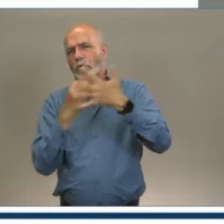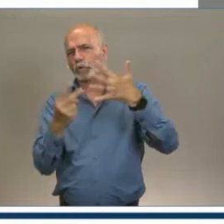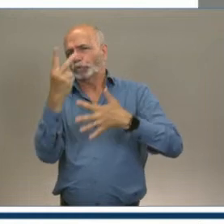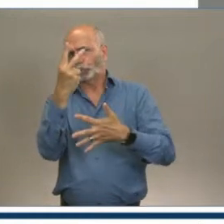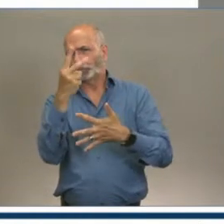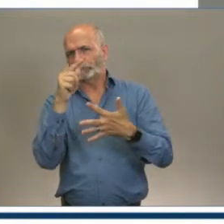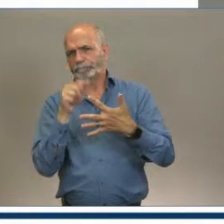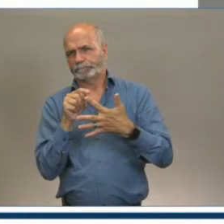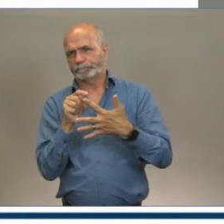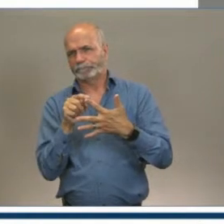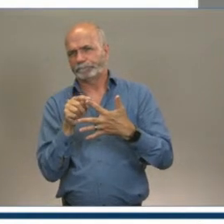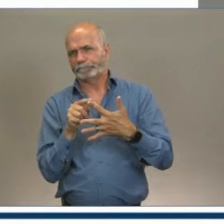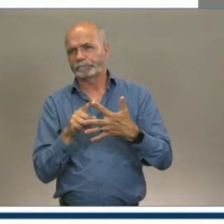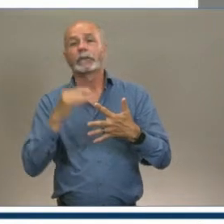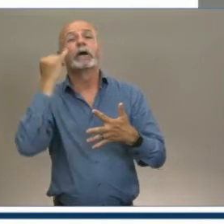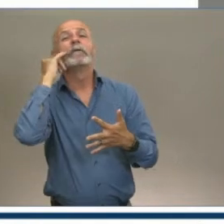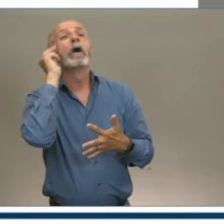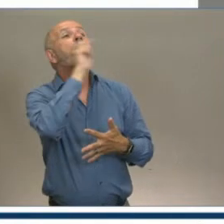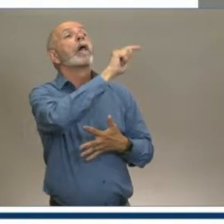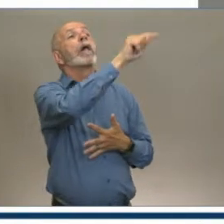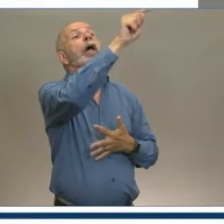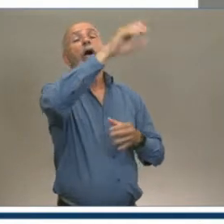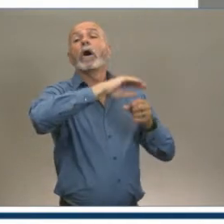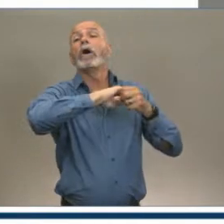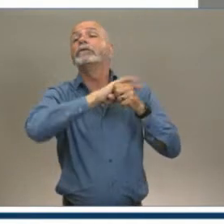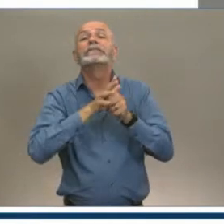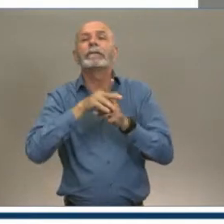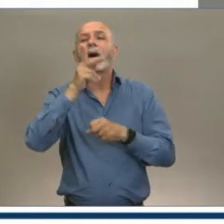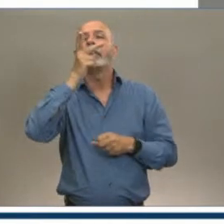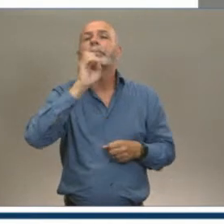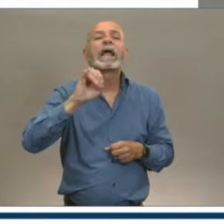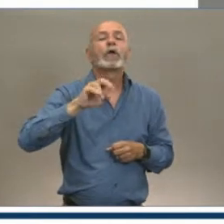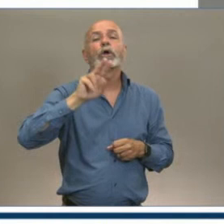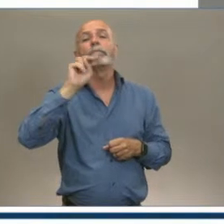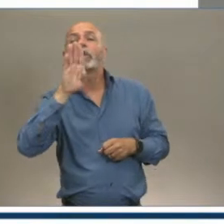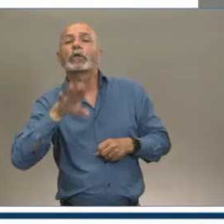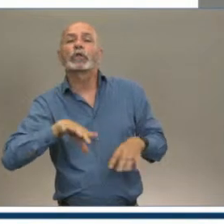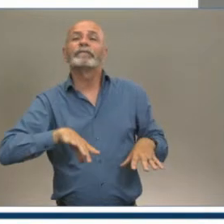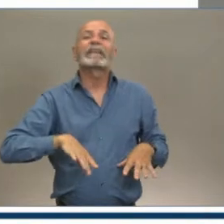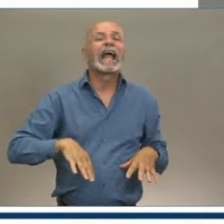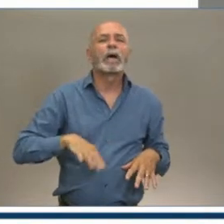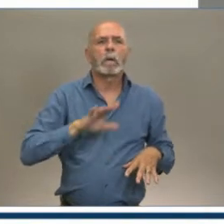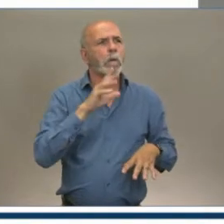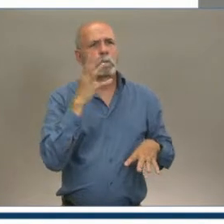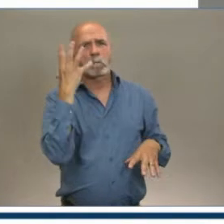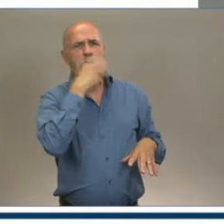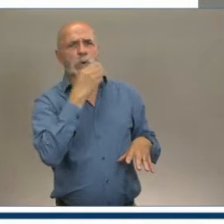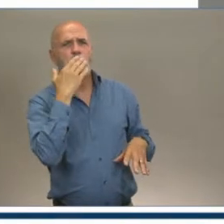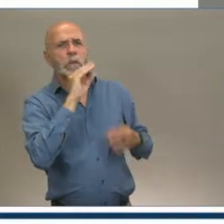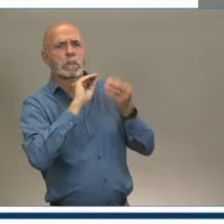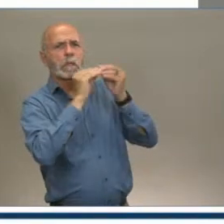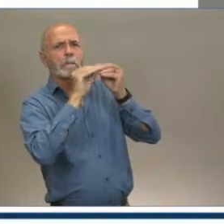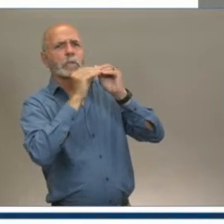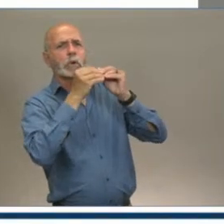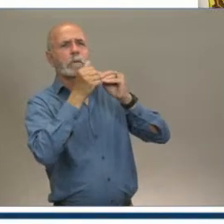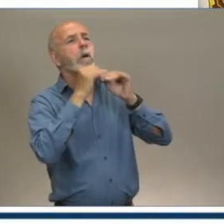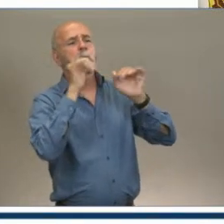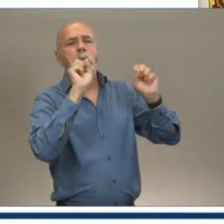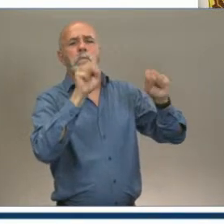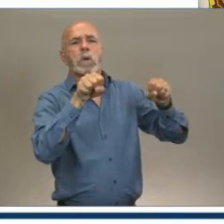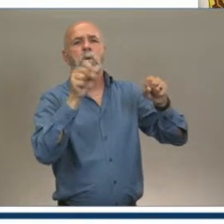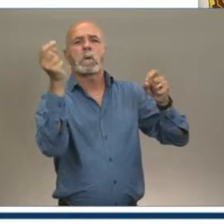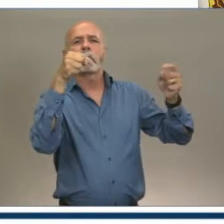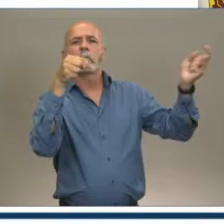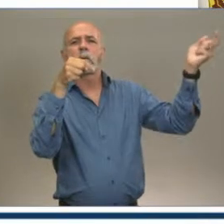other Atlantic provinces allows us to open up for travel within Atlantic Canada in a week's time. Pat, do you have a